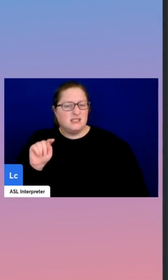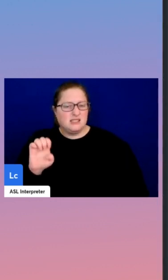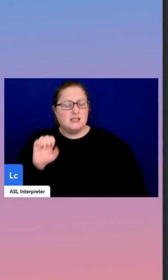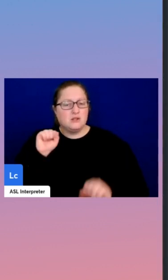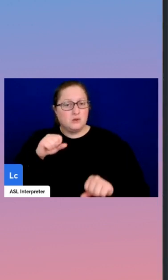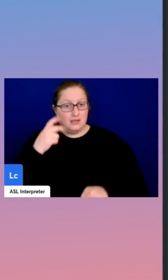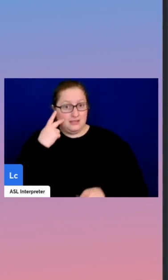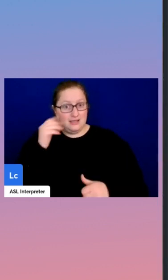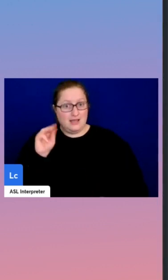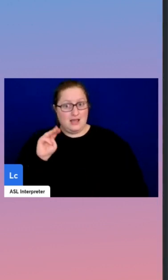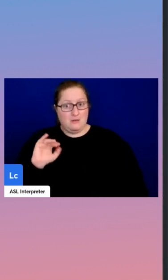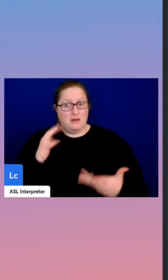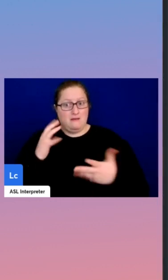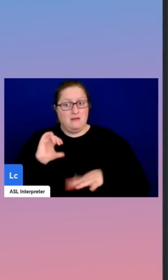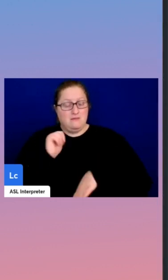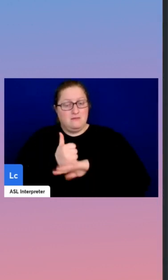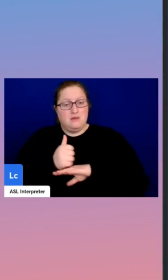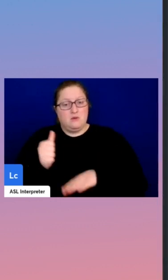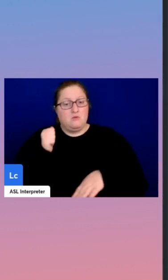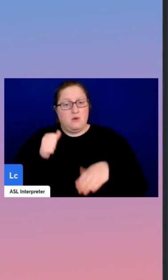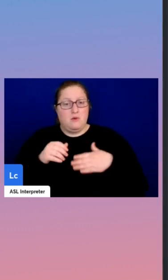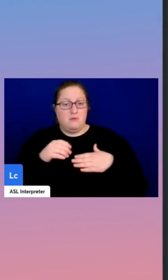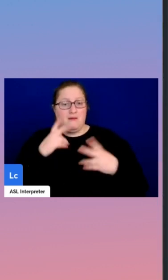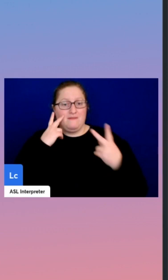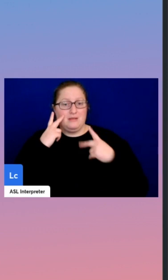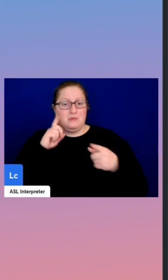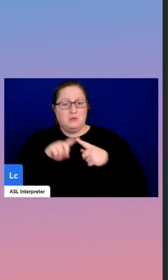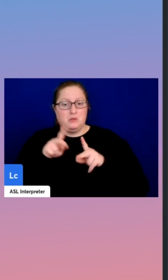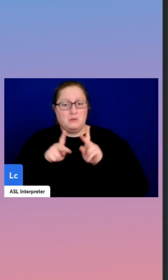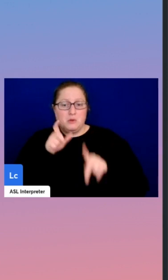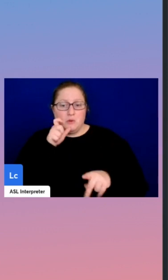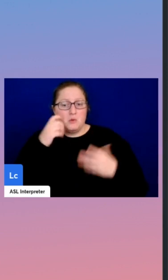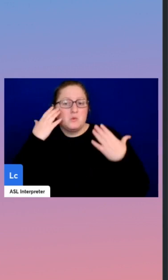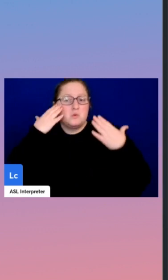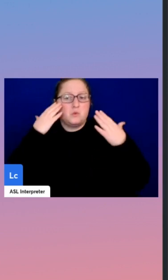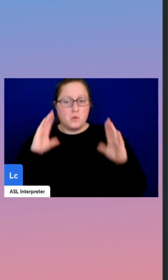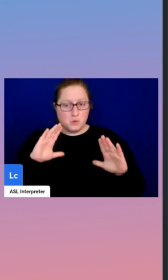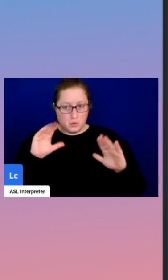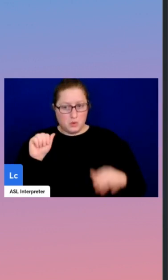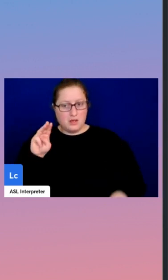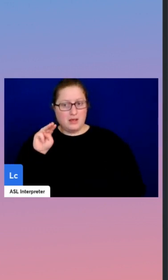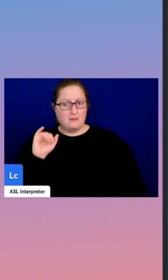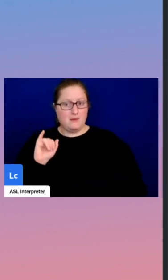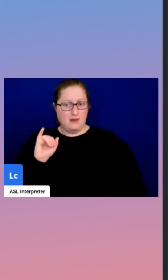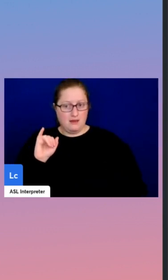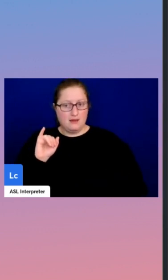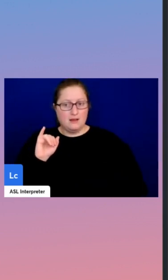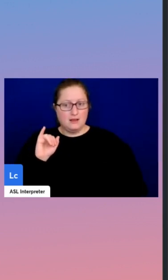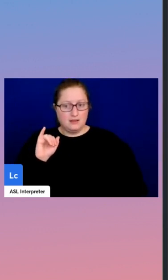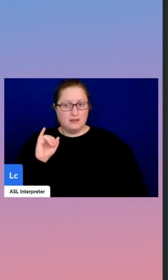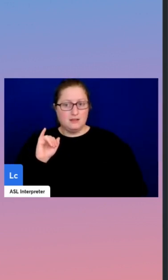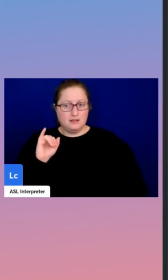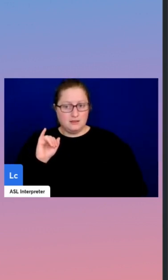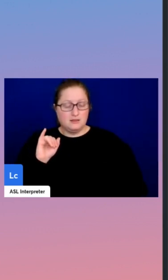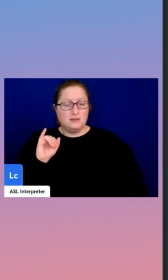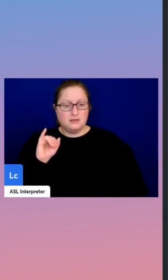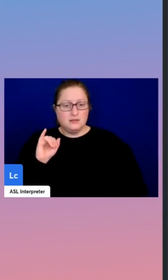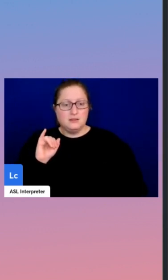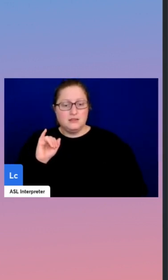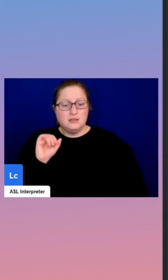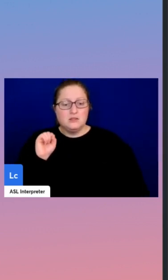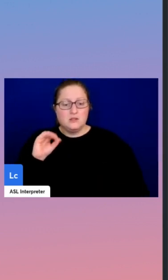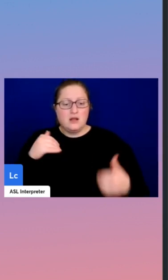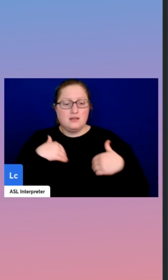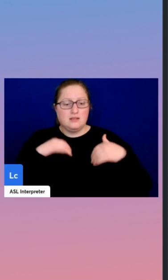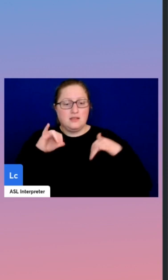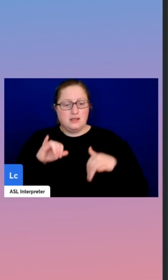It's not going to be visible to people who do not know the AMI ID. And same happens for the disaster recovery region. So